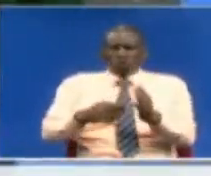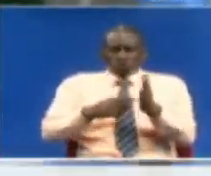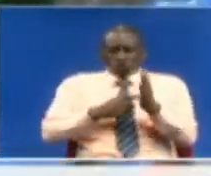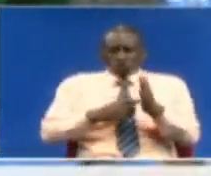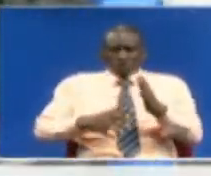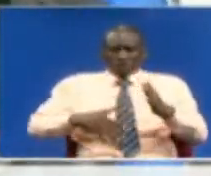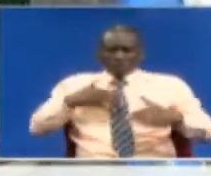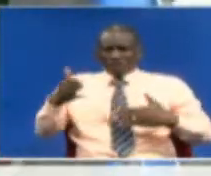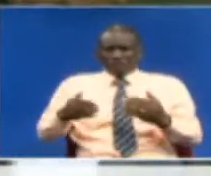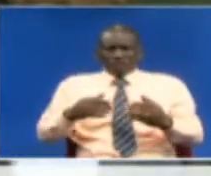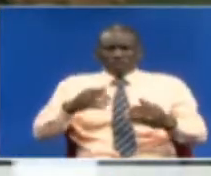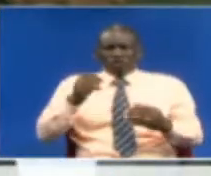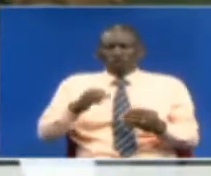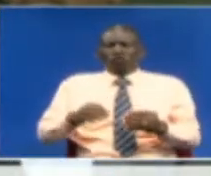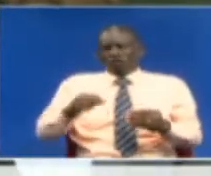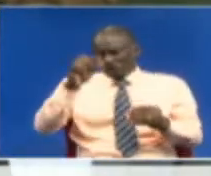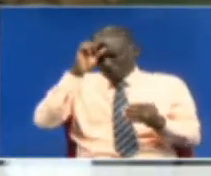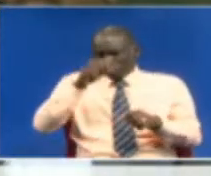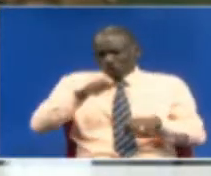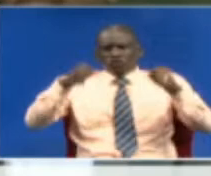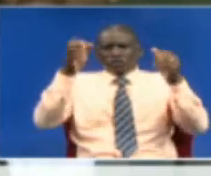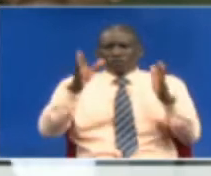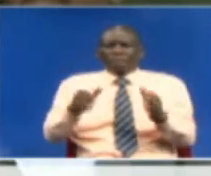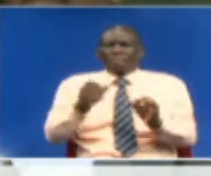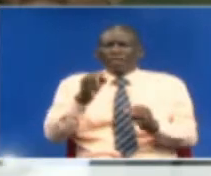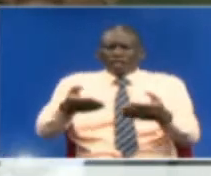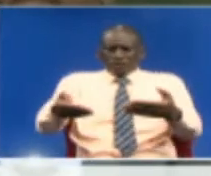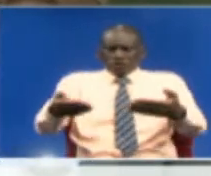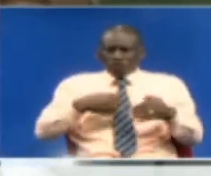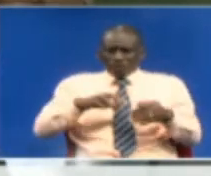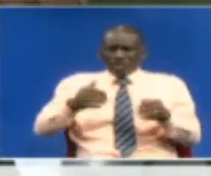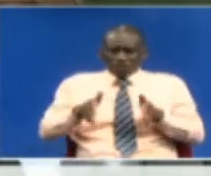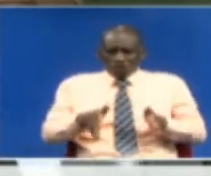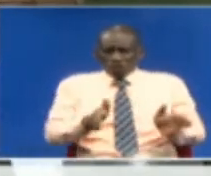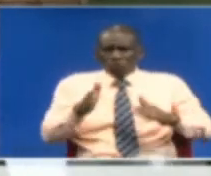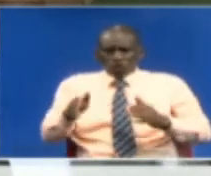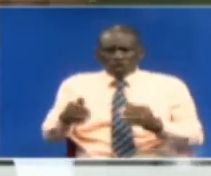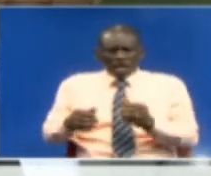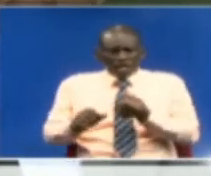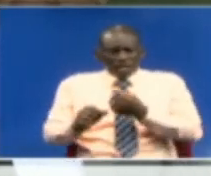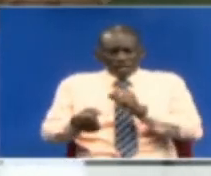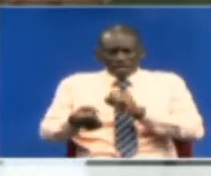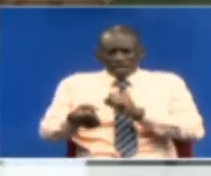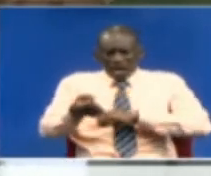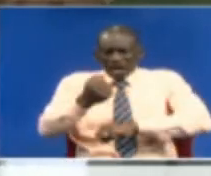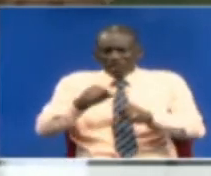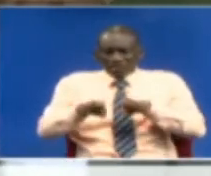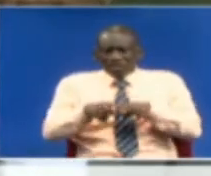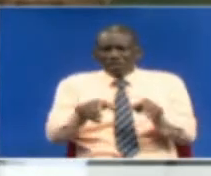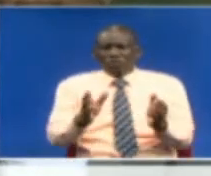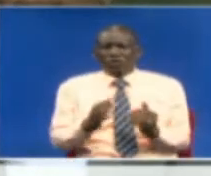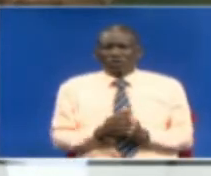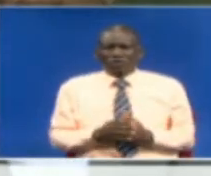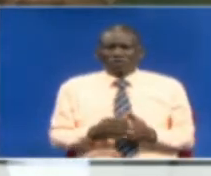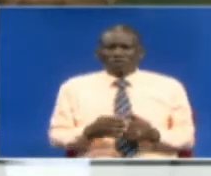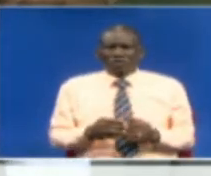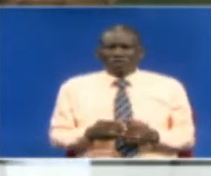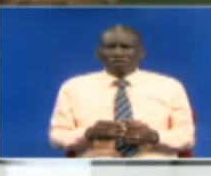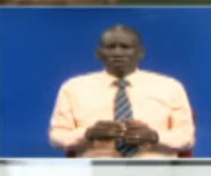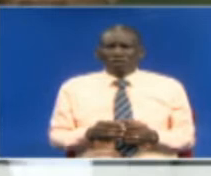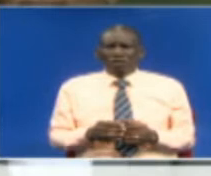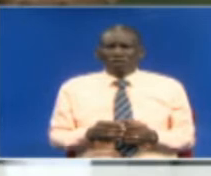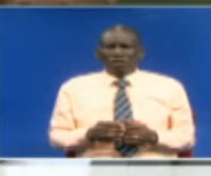state officers. Given another opportunity, I'll handle it the same way. And that's me, because I can't change. It's Nimrod, Nimrod.